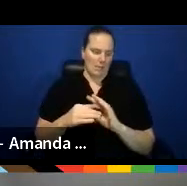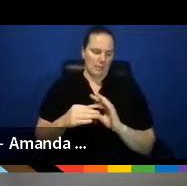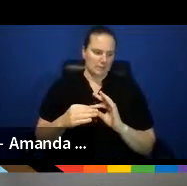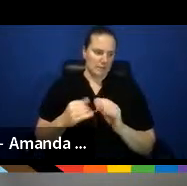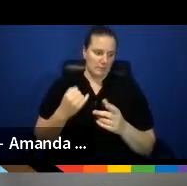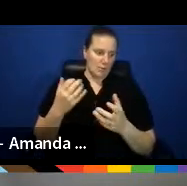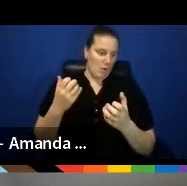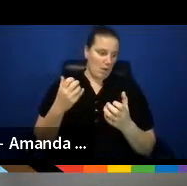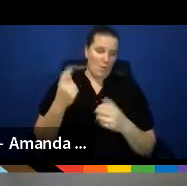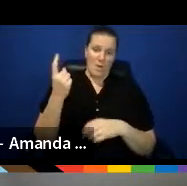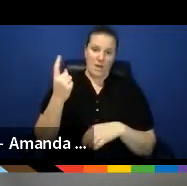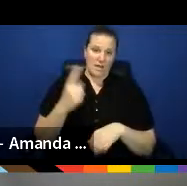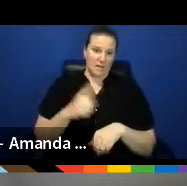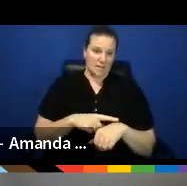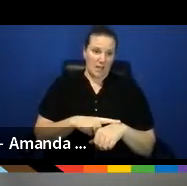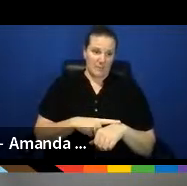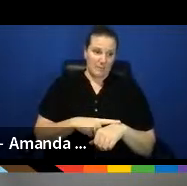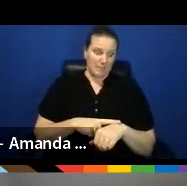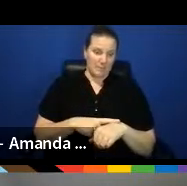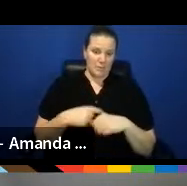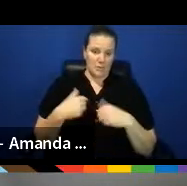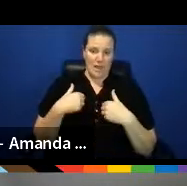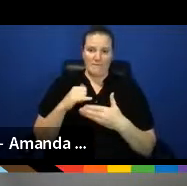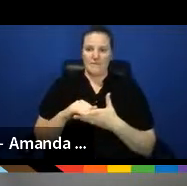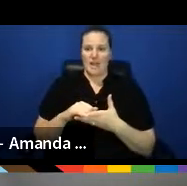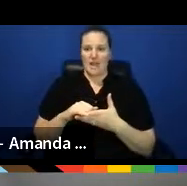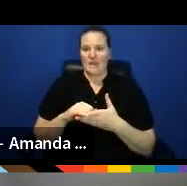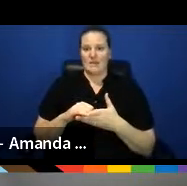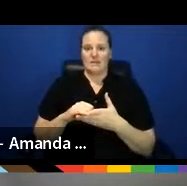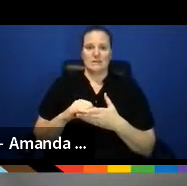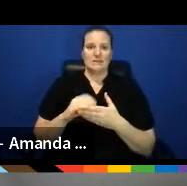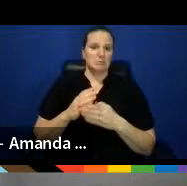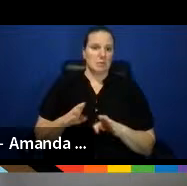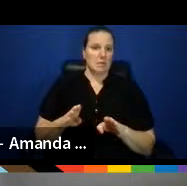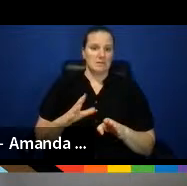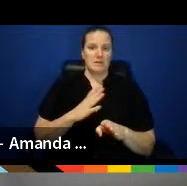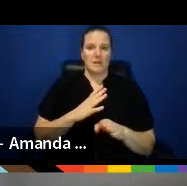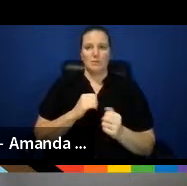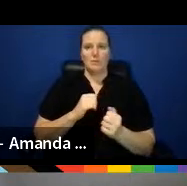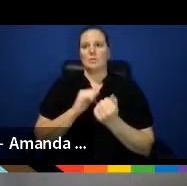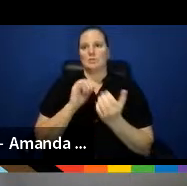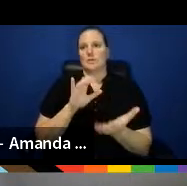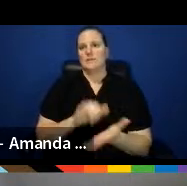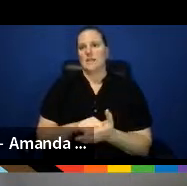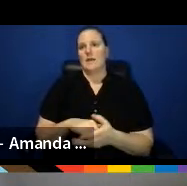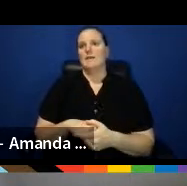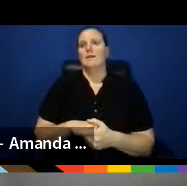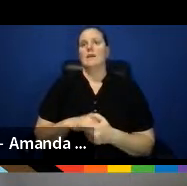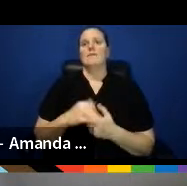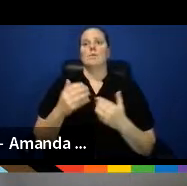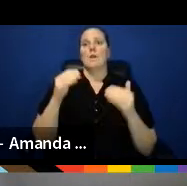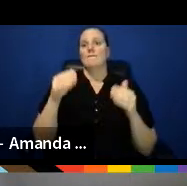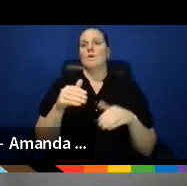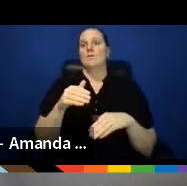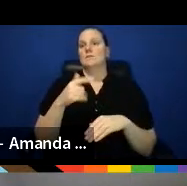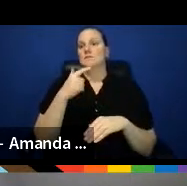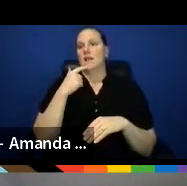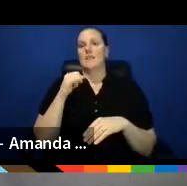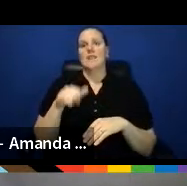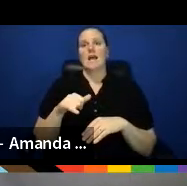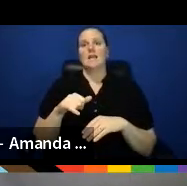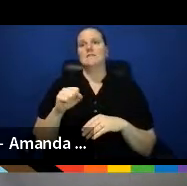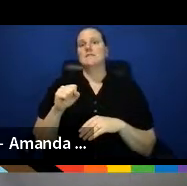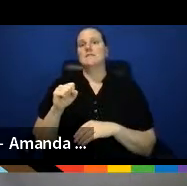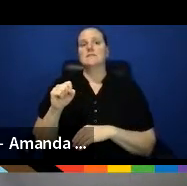do that one at a time and have the mass blitz, we'll address them. If you want to focus in on, say, this is the substance